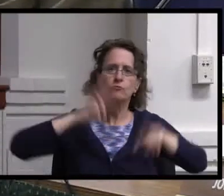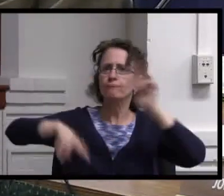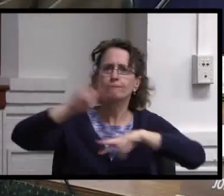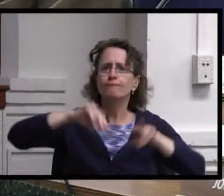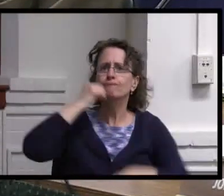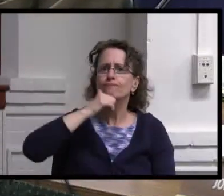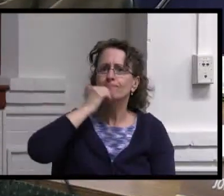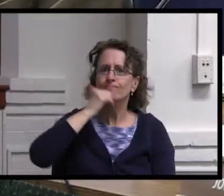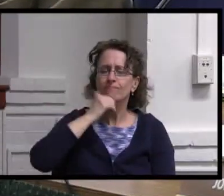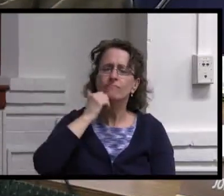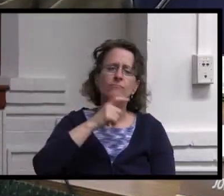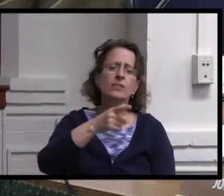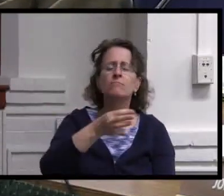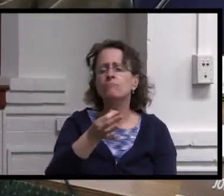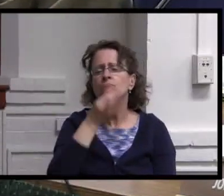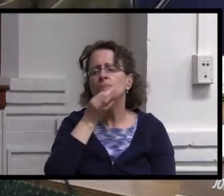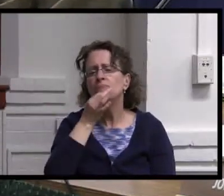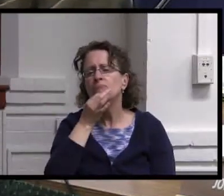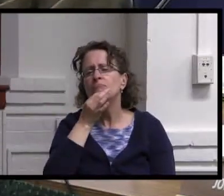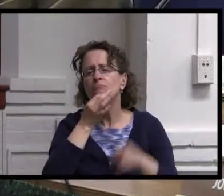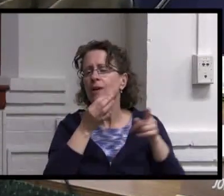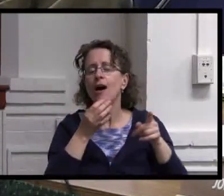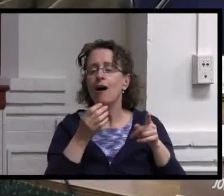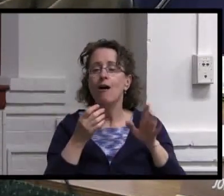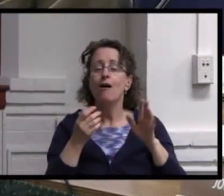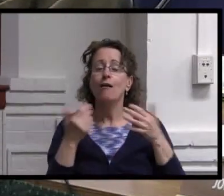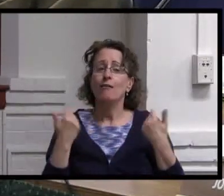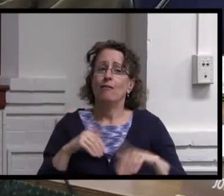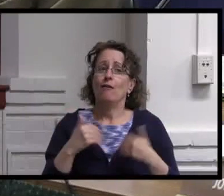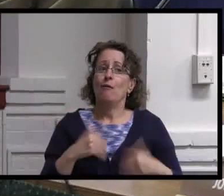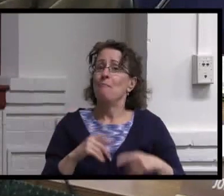done an excellent job with that, but we've leaned on him very heavily.